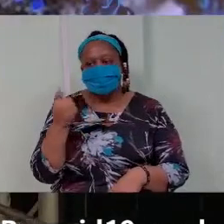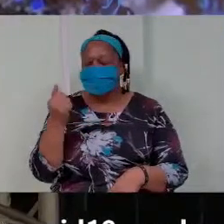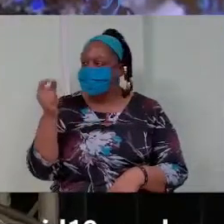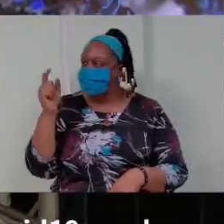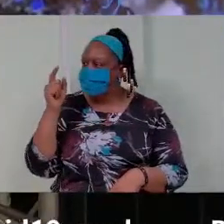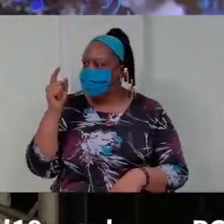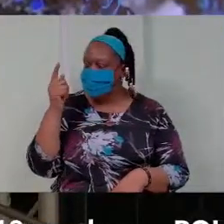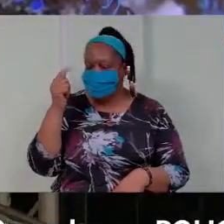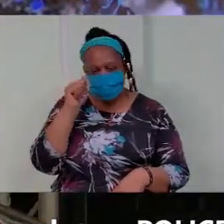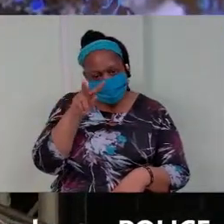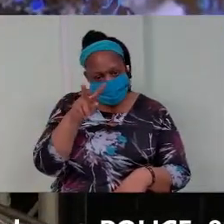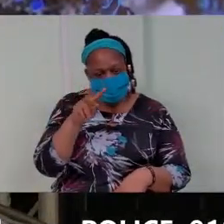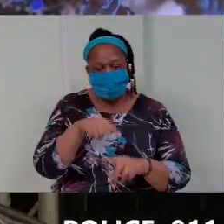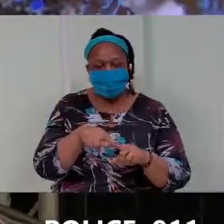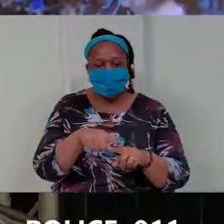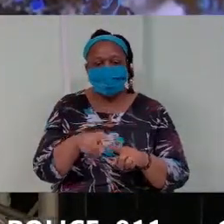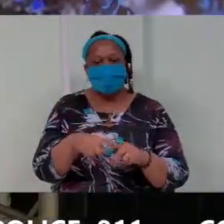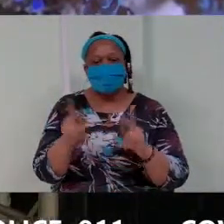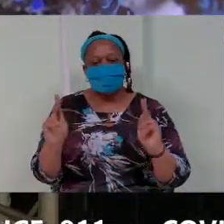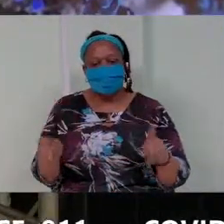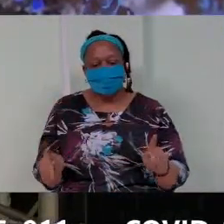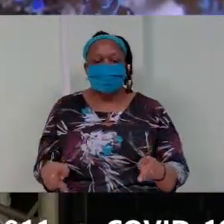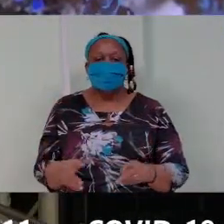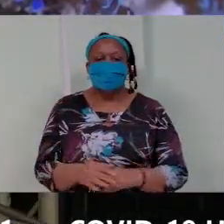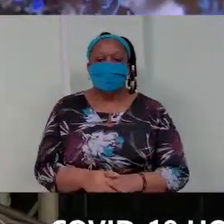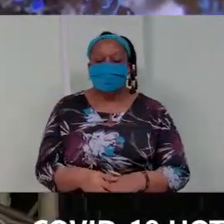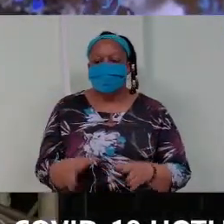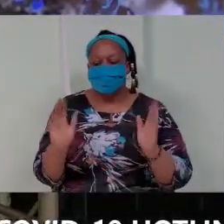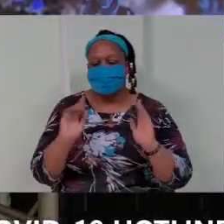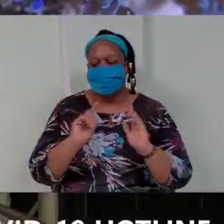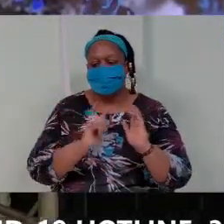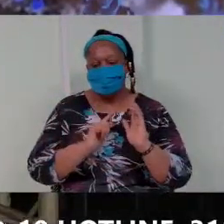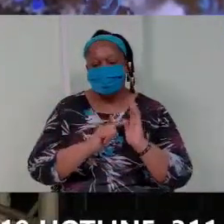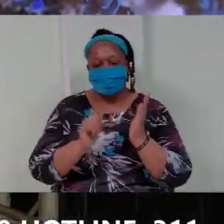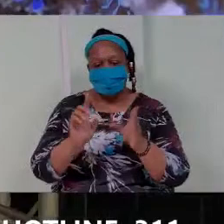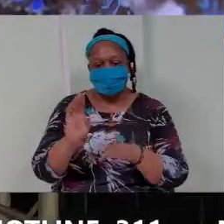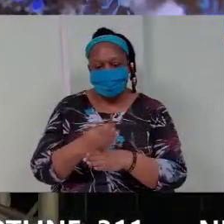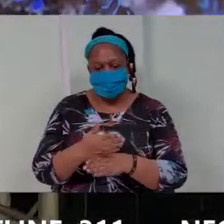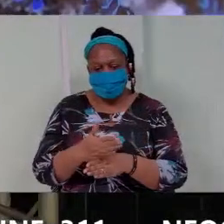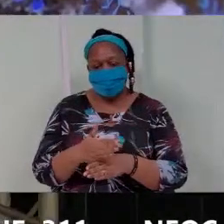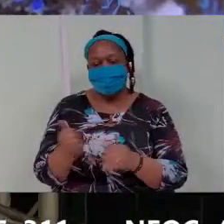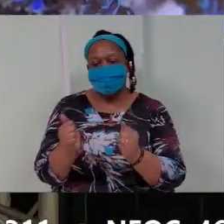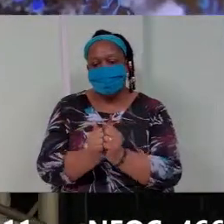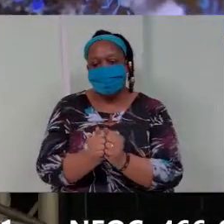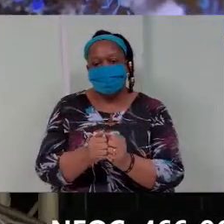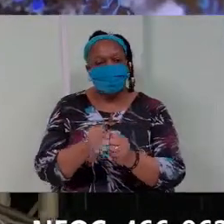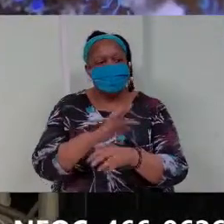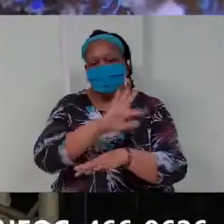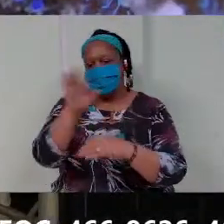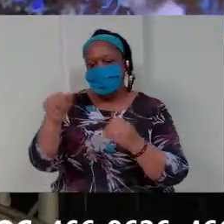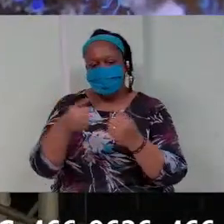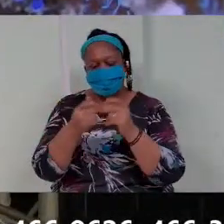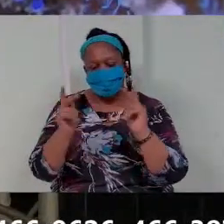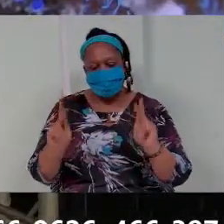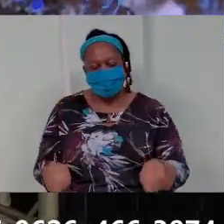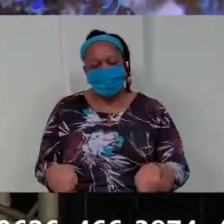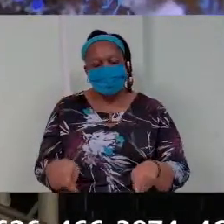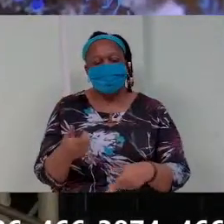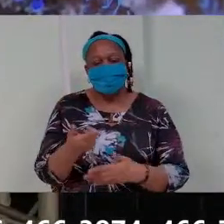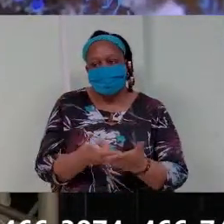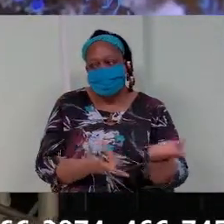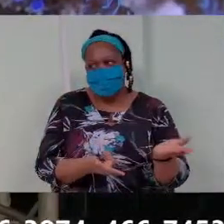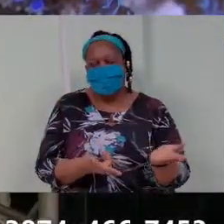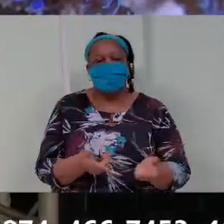information to the public. Of course, we don't want panic and we don't want paranoia. What we want is that we